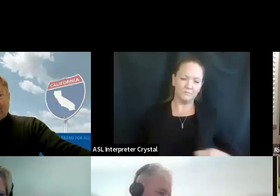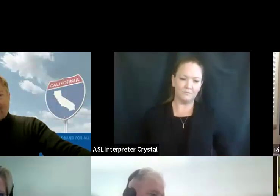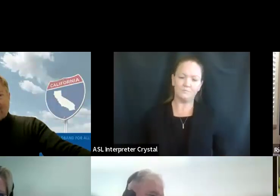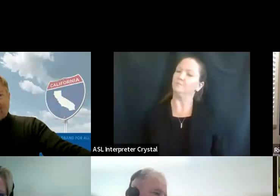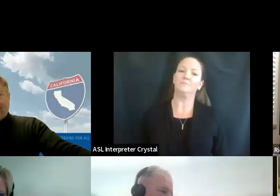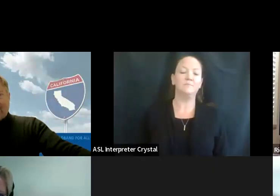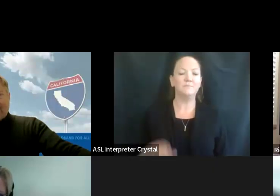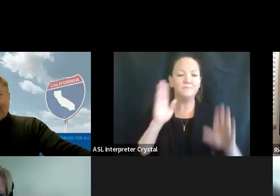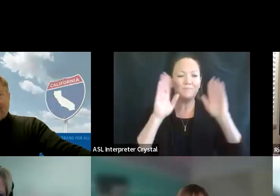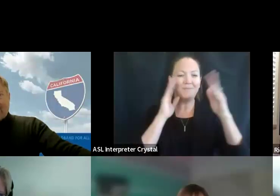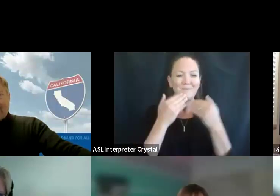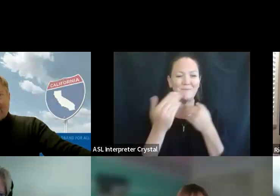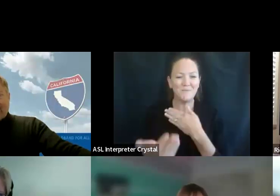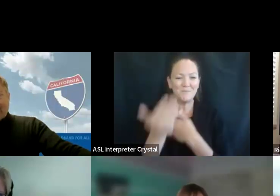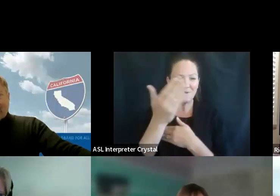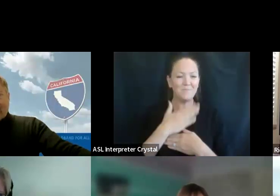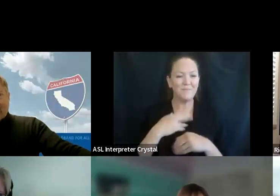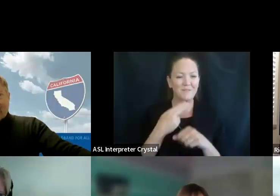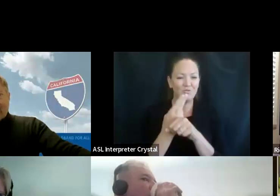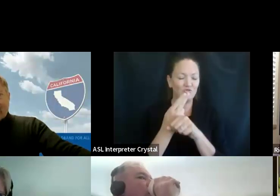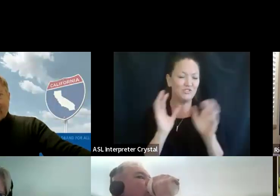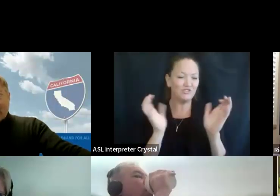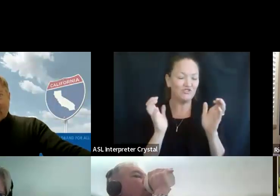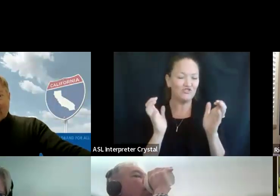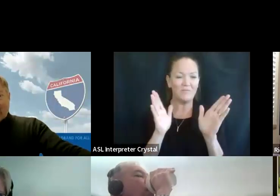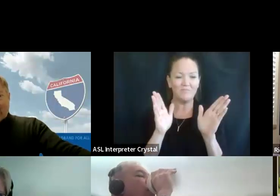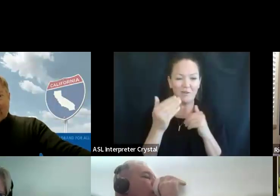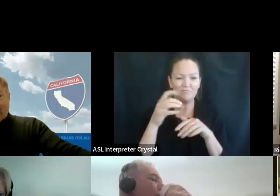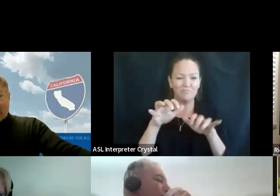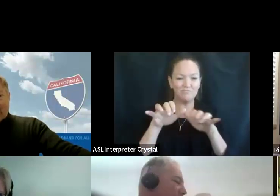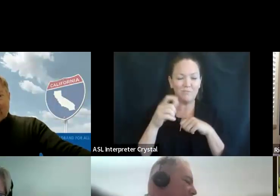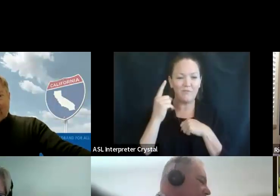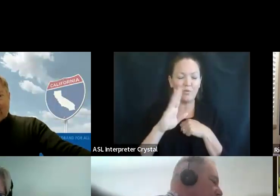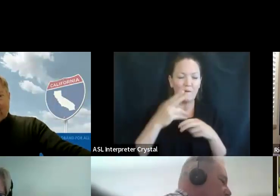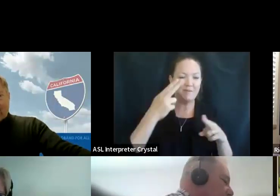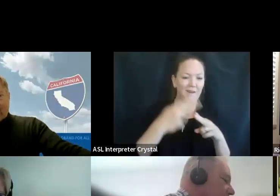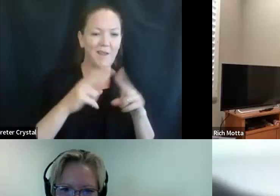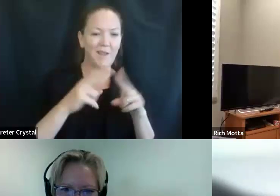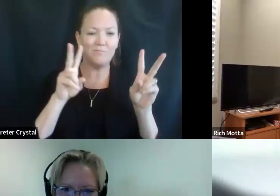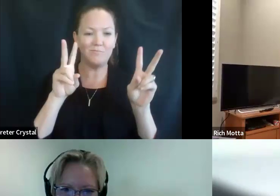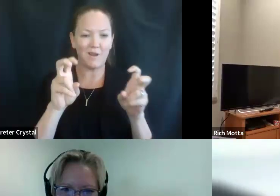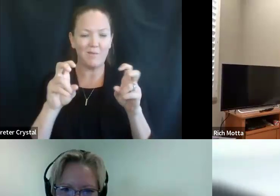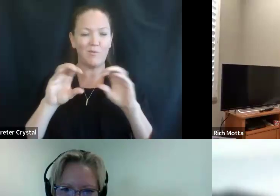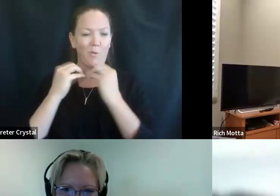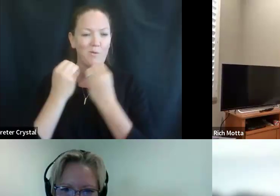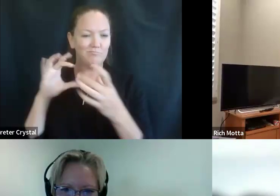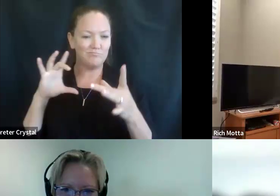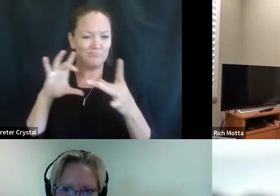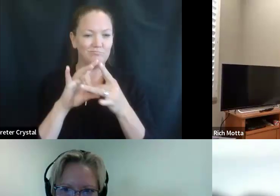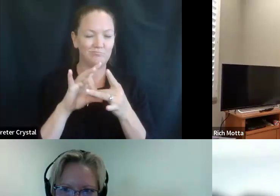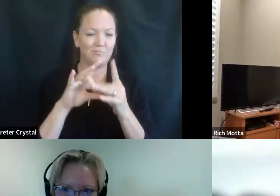Good morning. Please use the chat box to share your name, title, and affiliated organization as more folks are coming